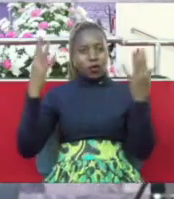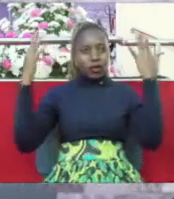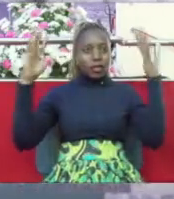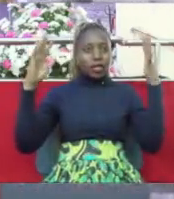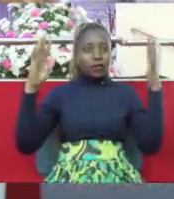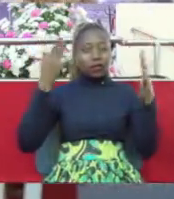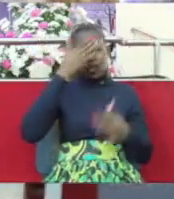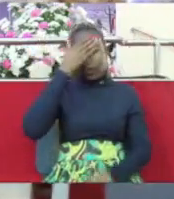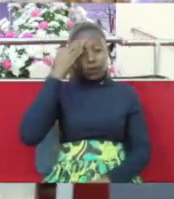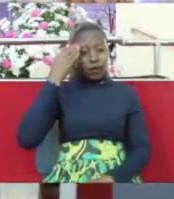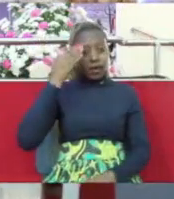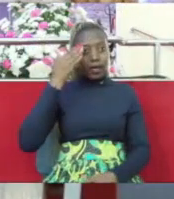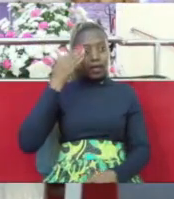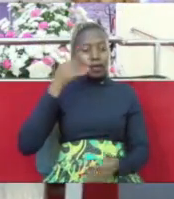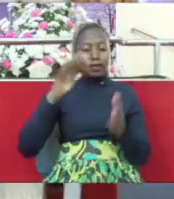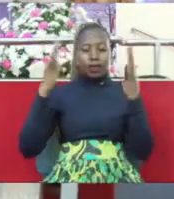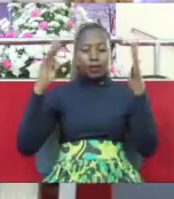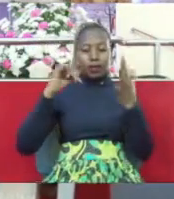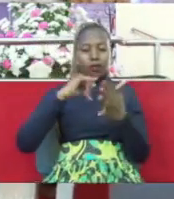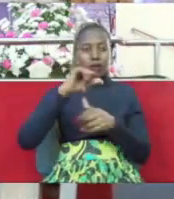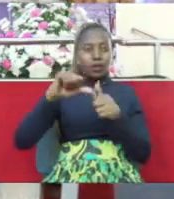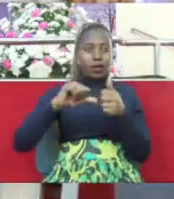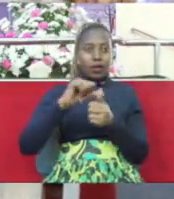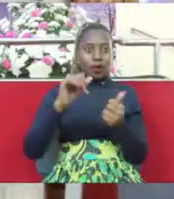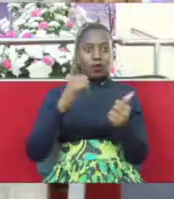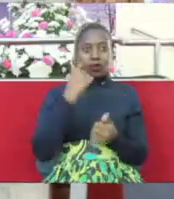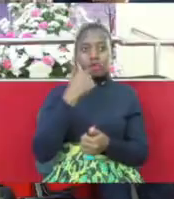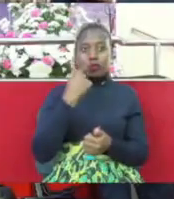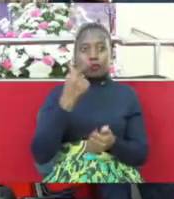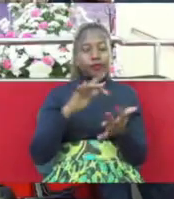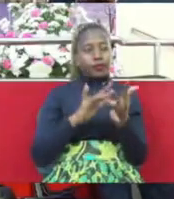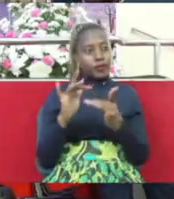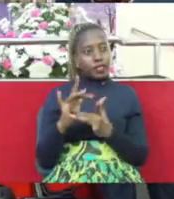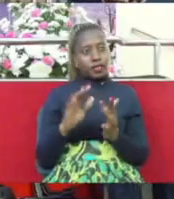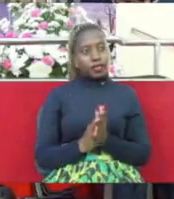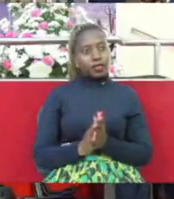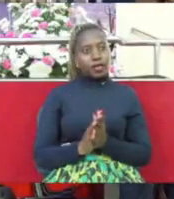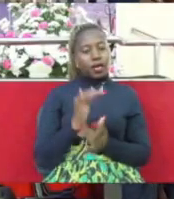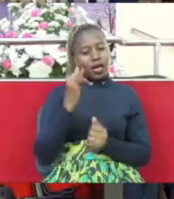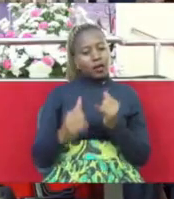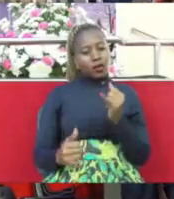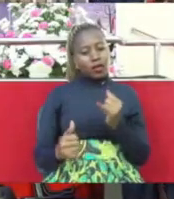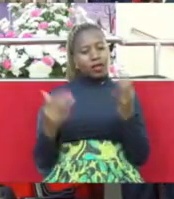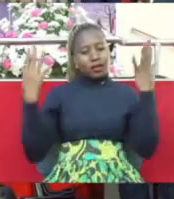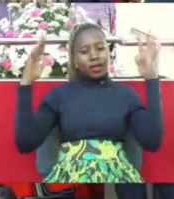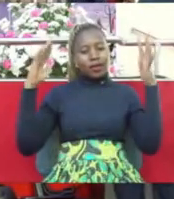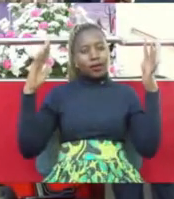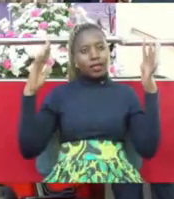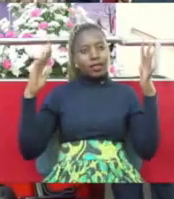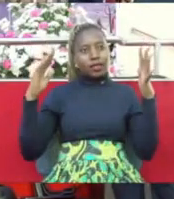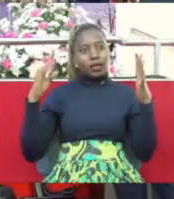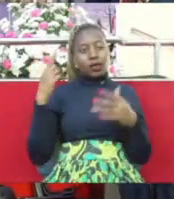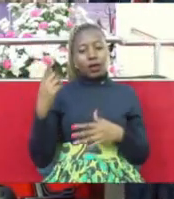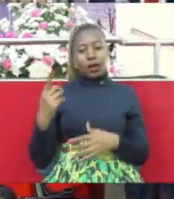it's about Jesus. Ni rahisi sana sisi kuingia katika sherehe na kumsahau ni kuhusu Yesu. Until we end up celebrating the birthday of one whom we have